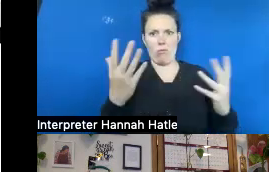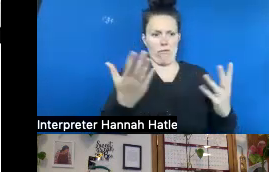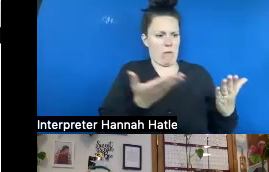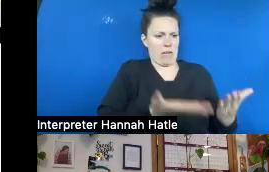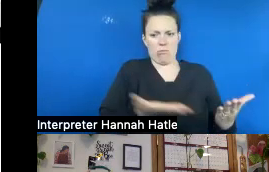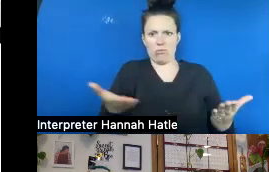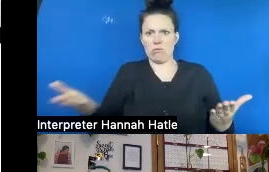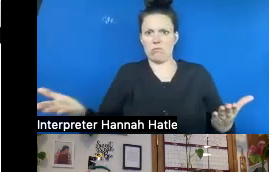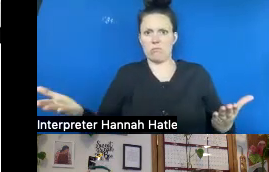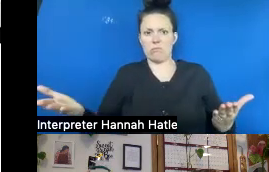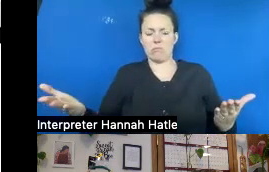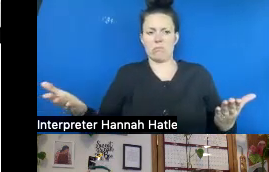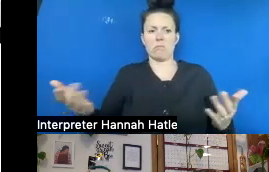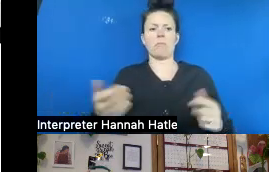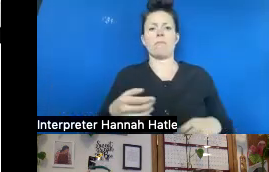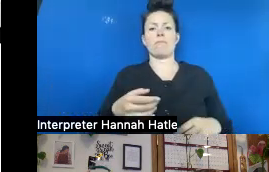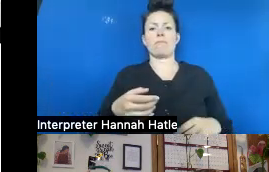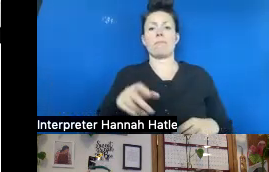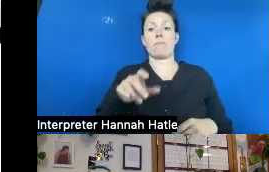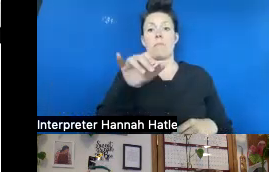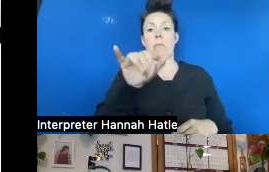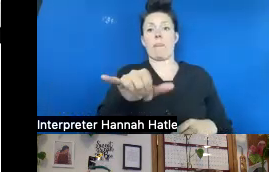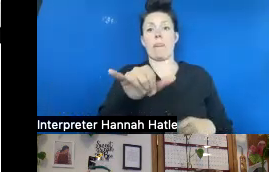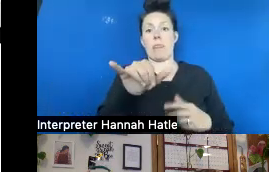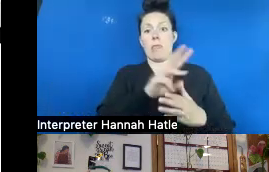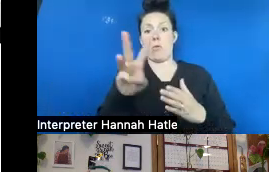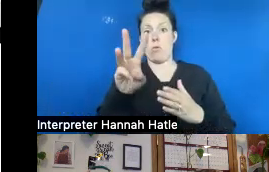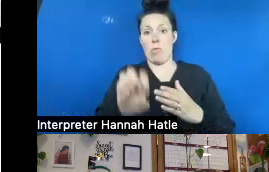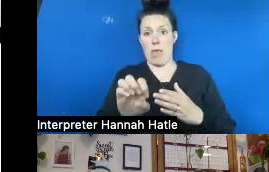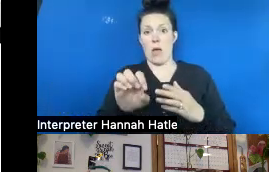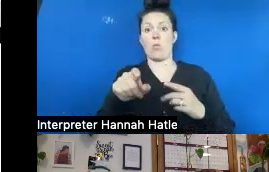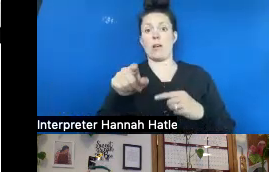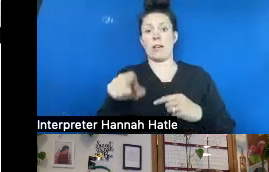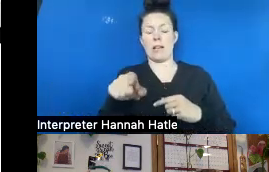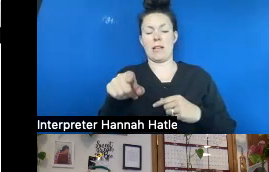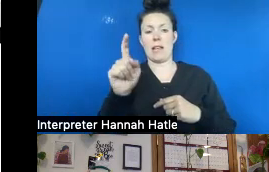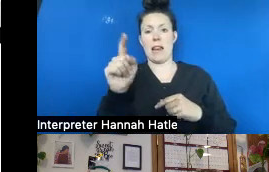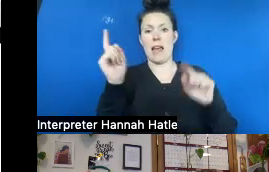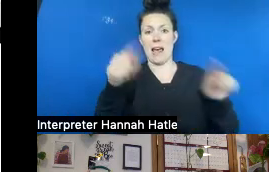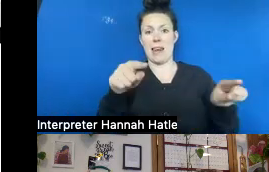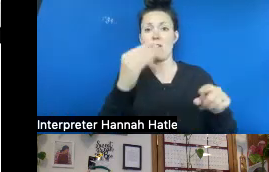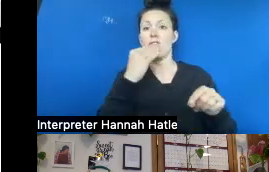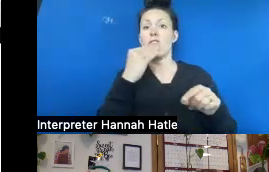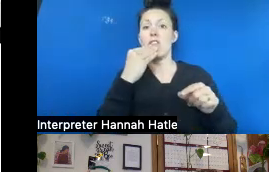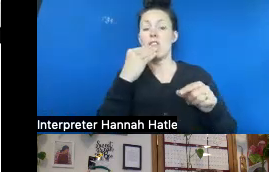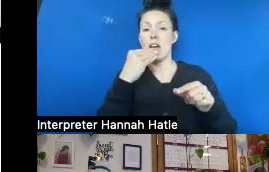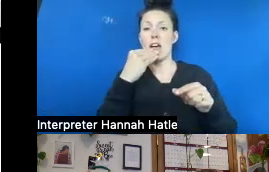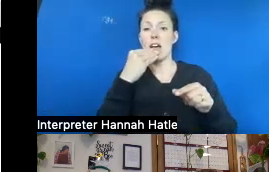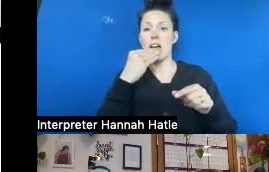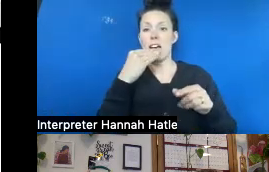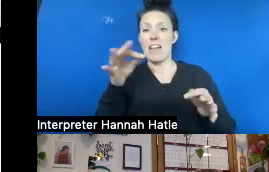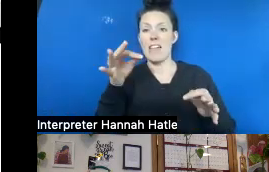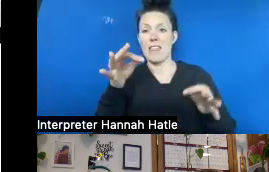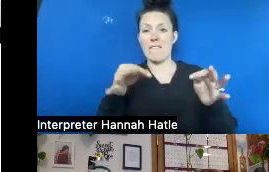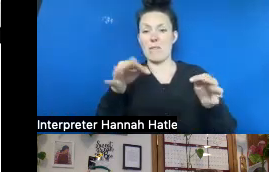And it was within the same weekend that I was in the, you know, I had to go to the food court at the powwow, no, but I